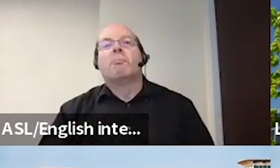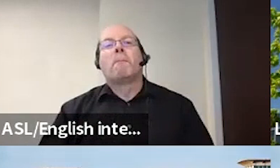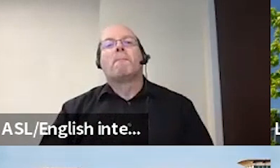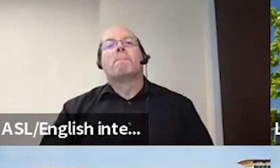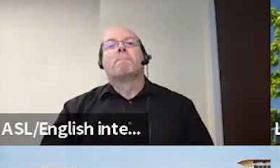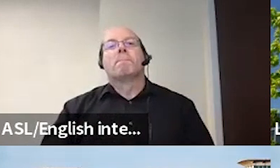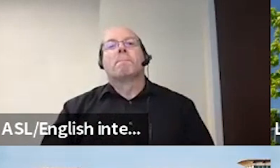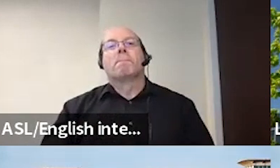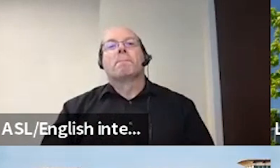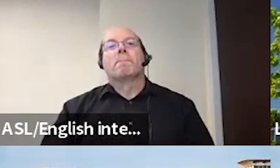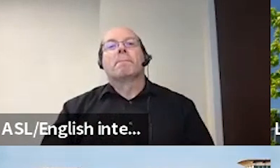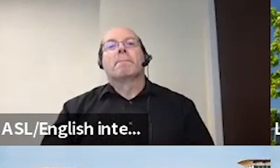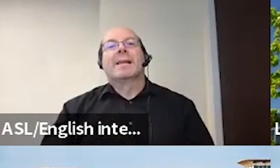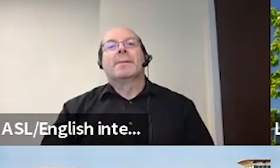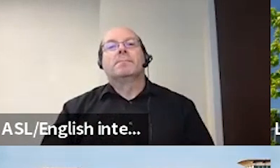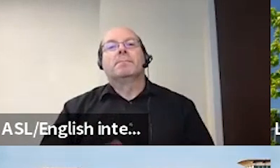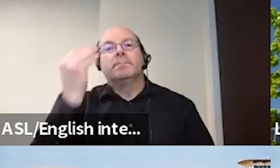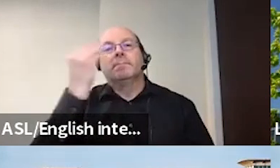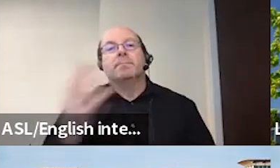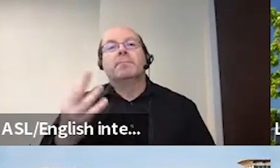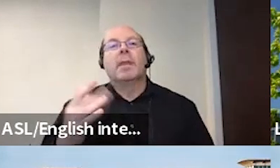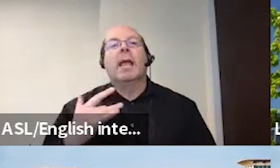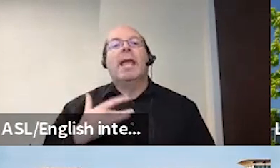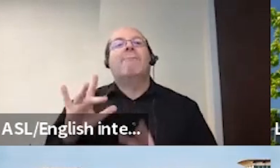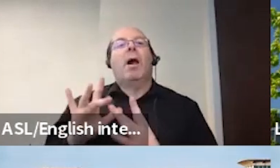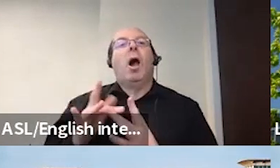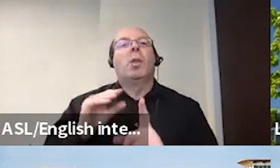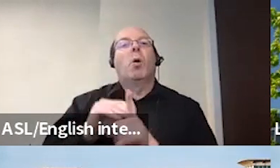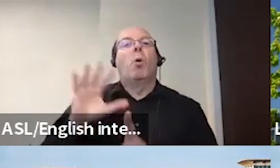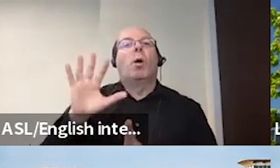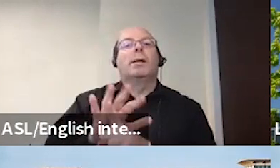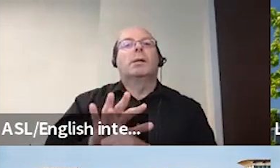extra date for campus move-in if we did online orientation due to an